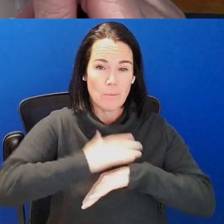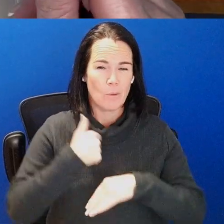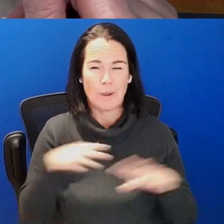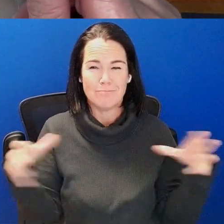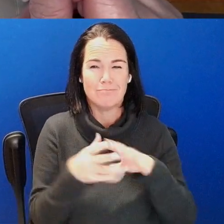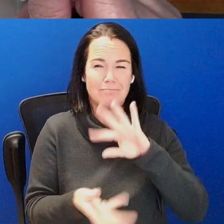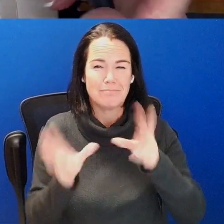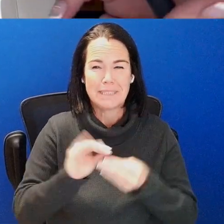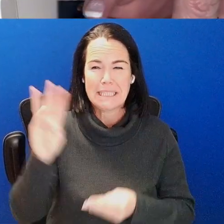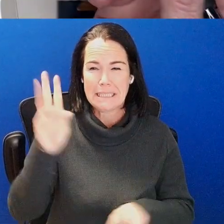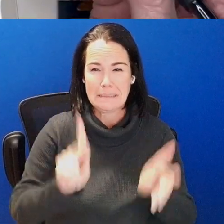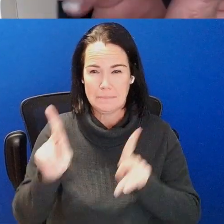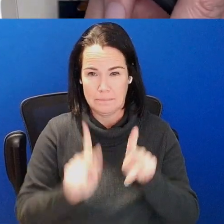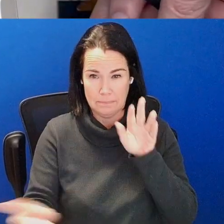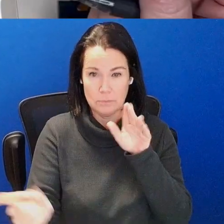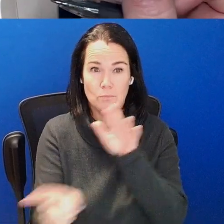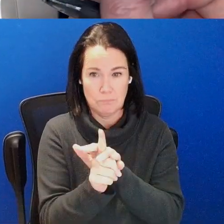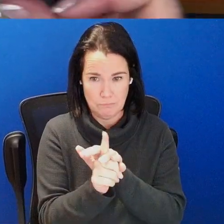us.